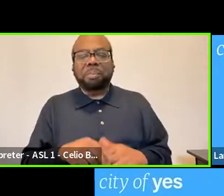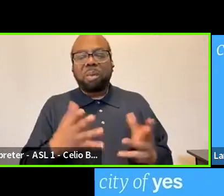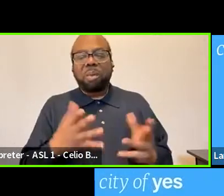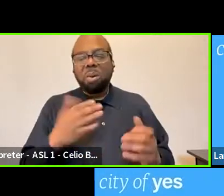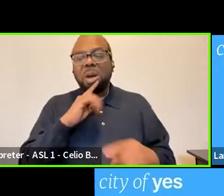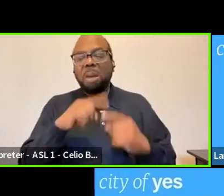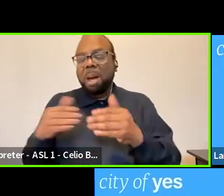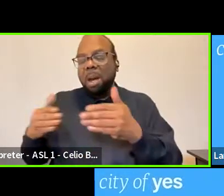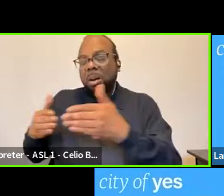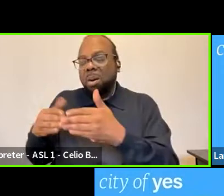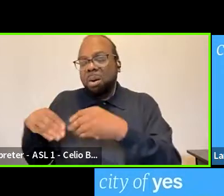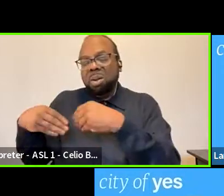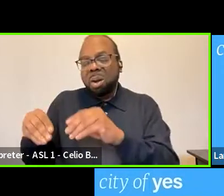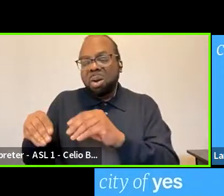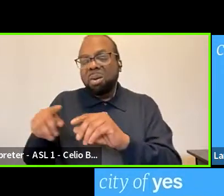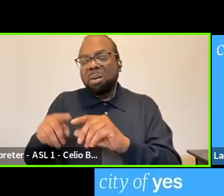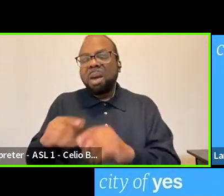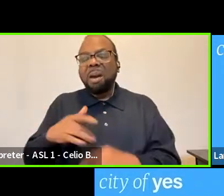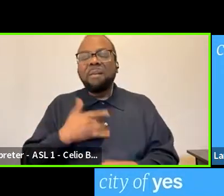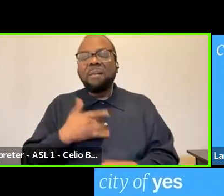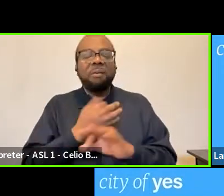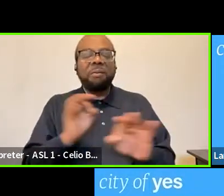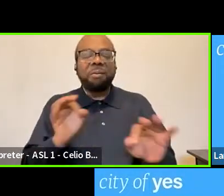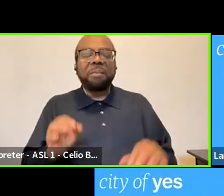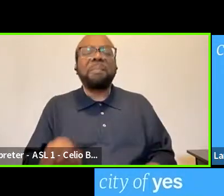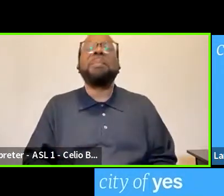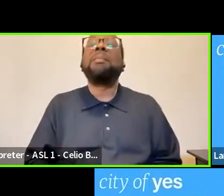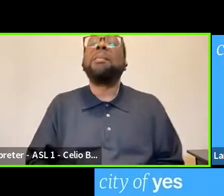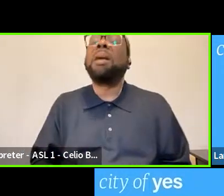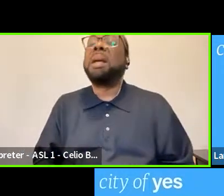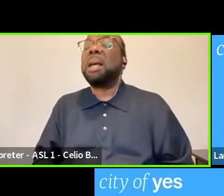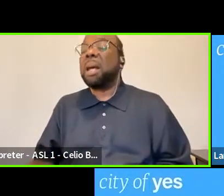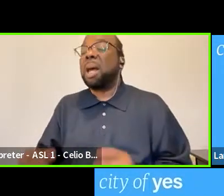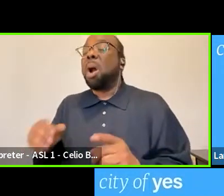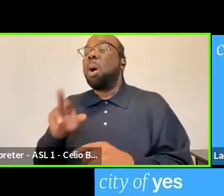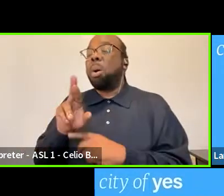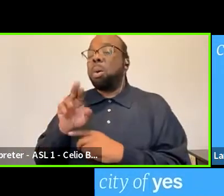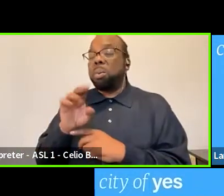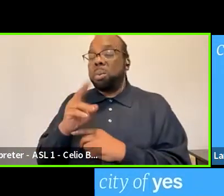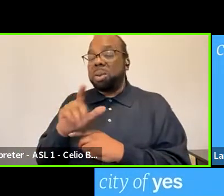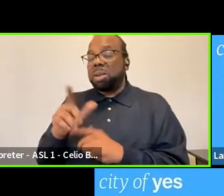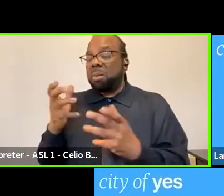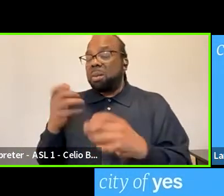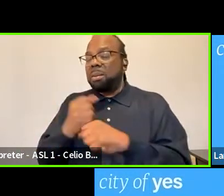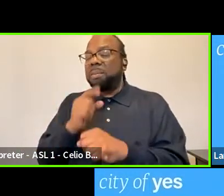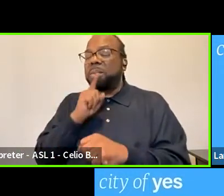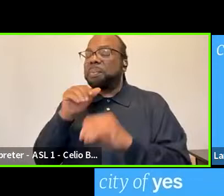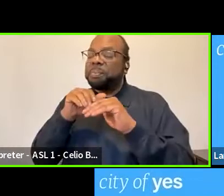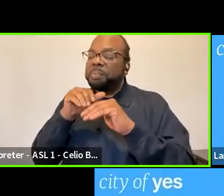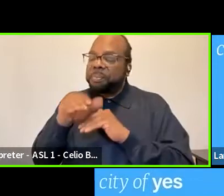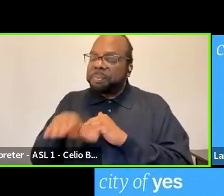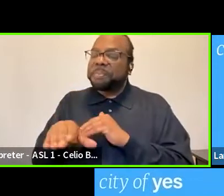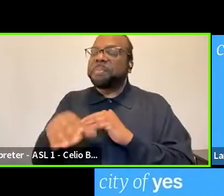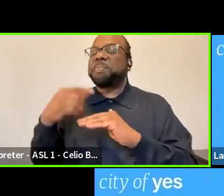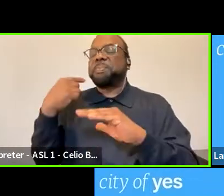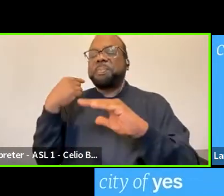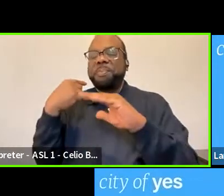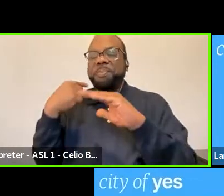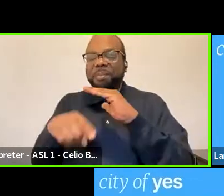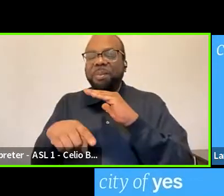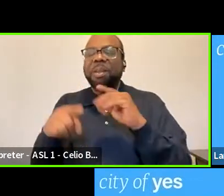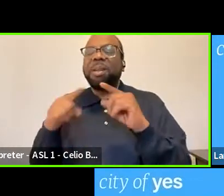That's, so that's another team. So I just want to make sure, Rochelle, that if you want to put, um, send an email to, um,